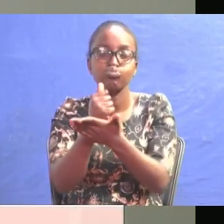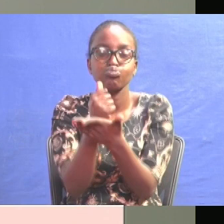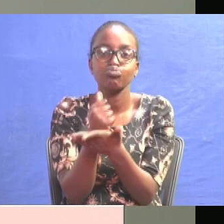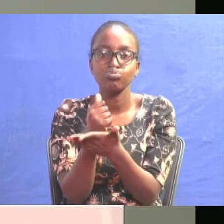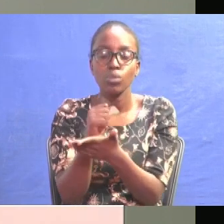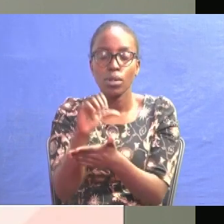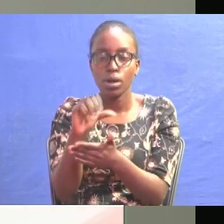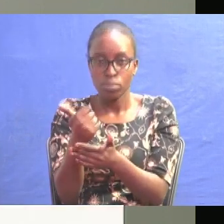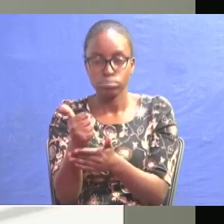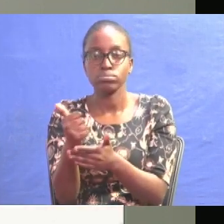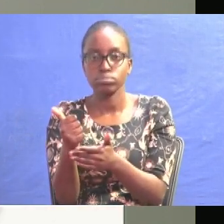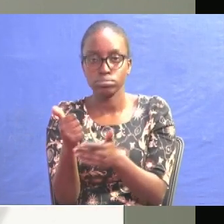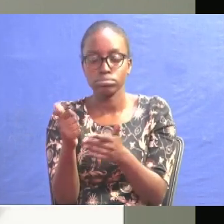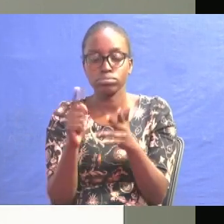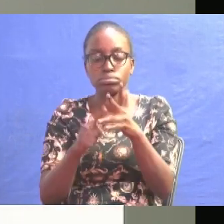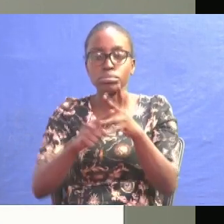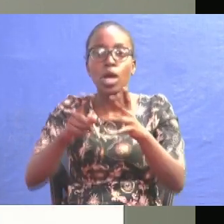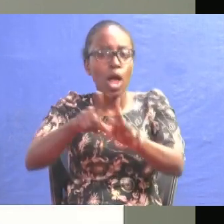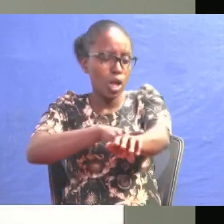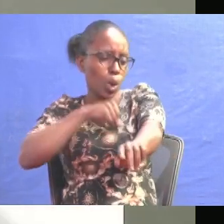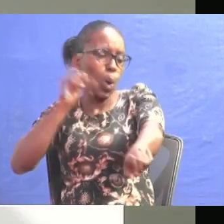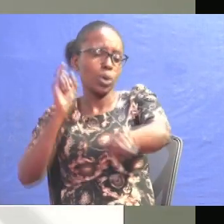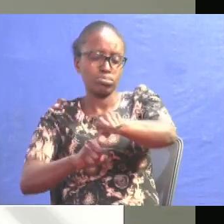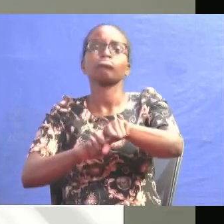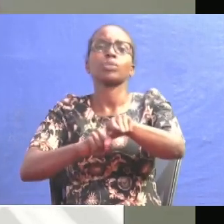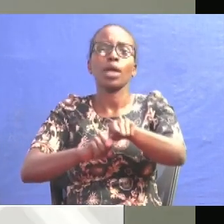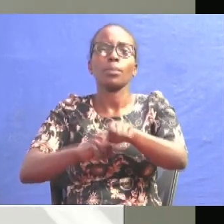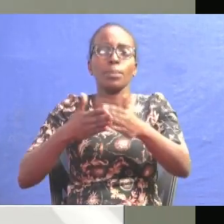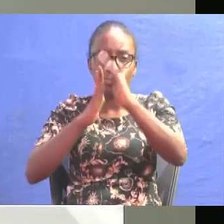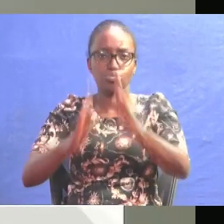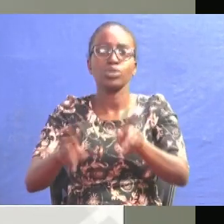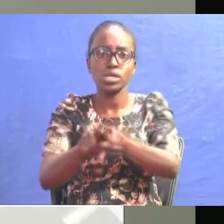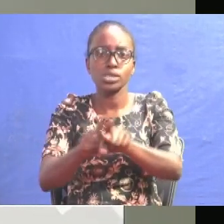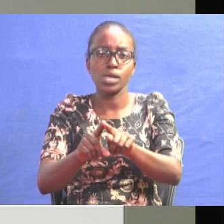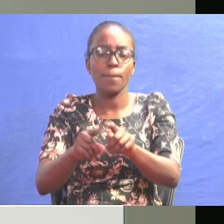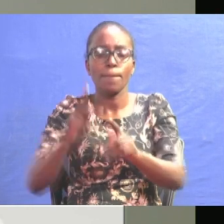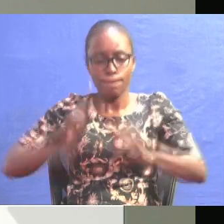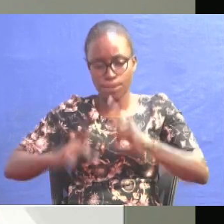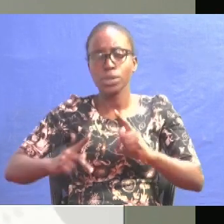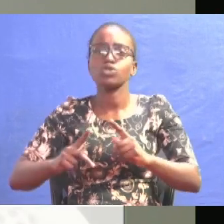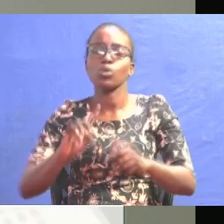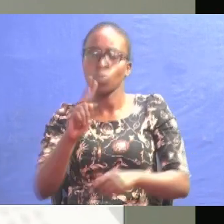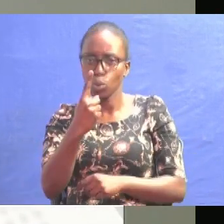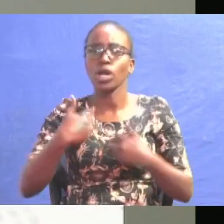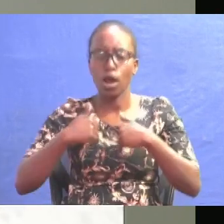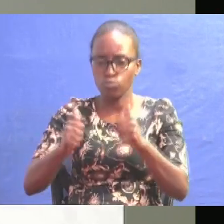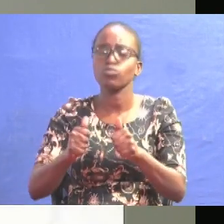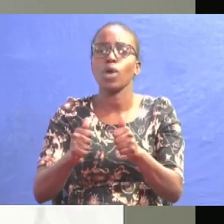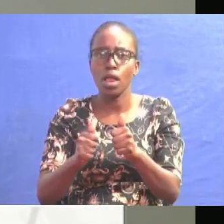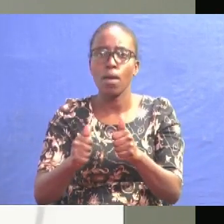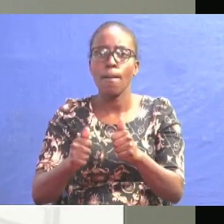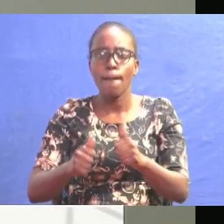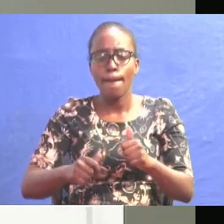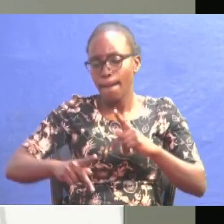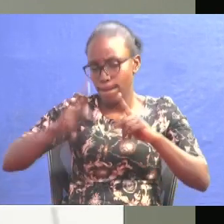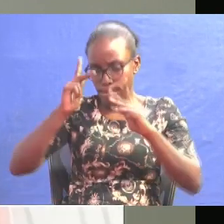we can also see his long term of leadership, meaning that this is a person who is equipped with knowledge, this is a person who understands